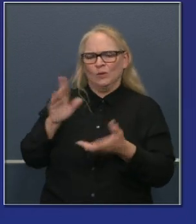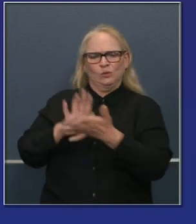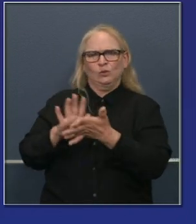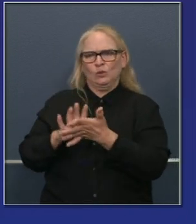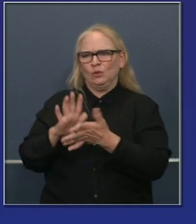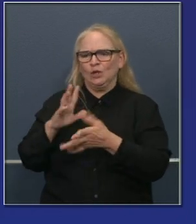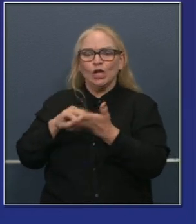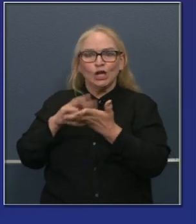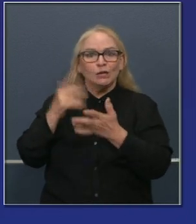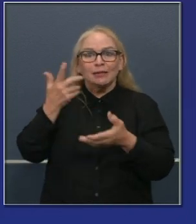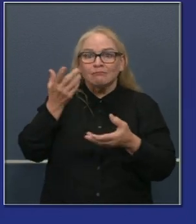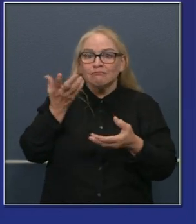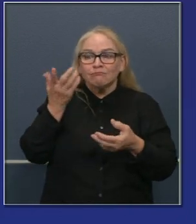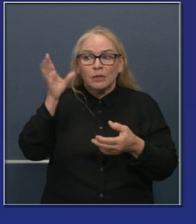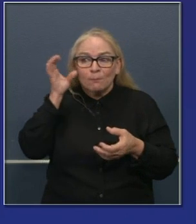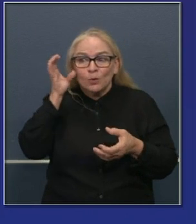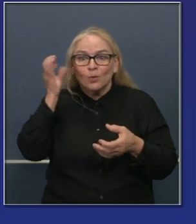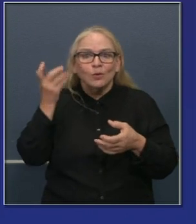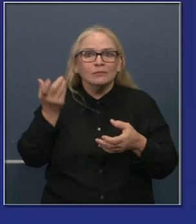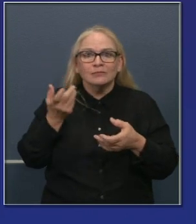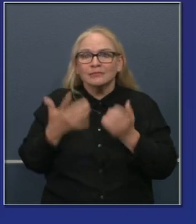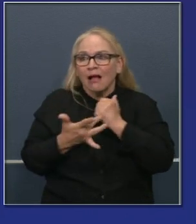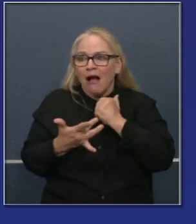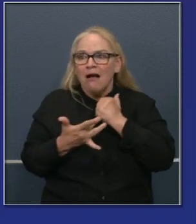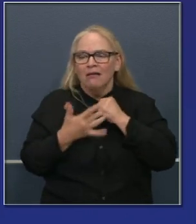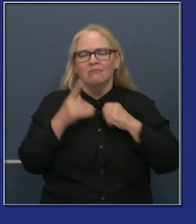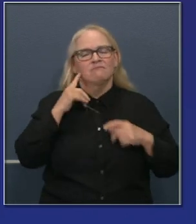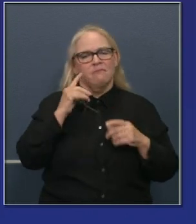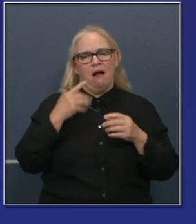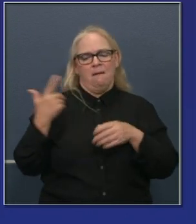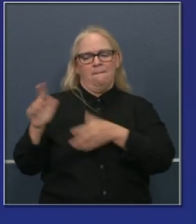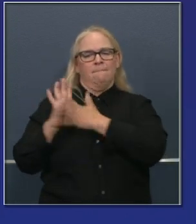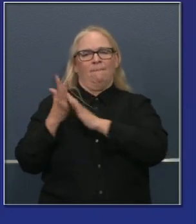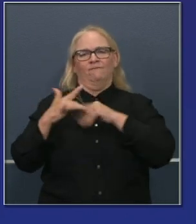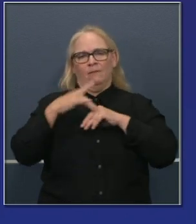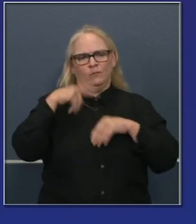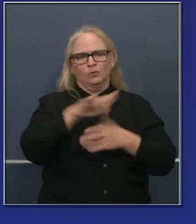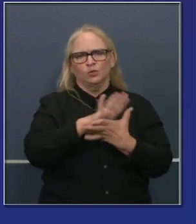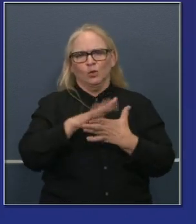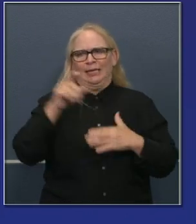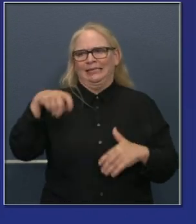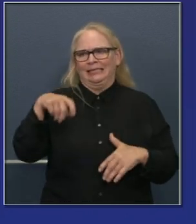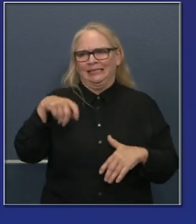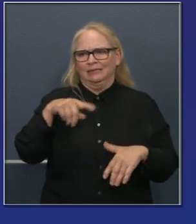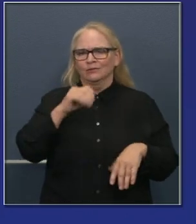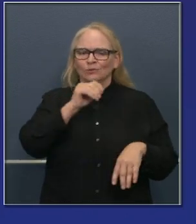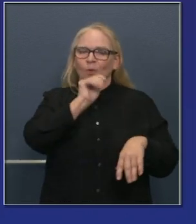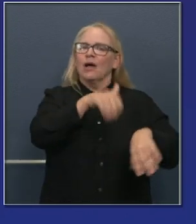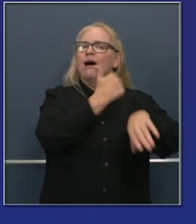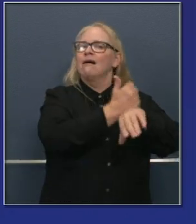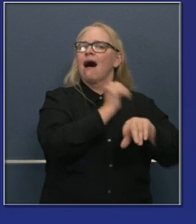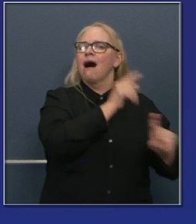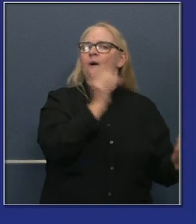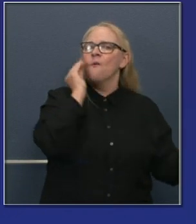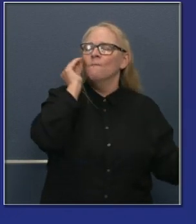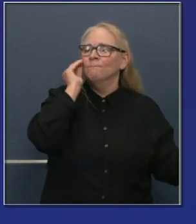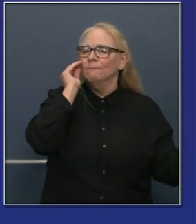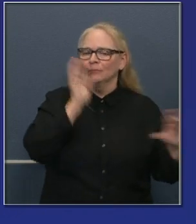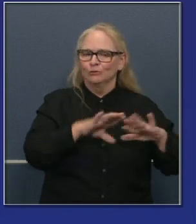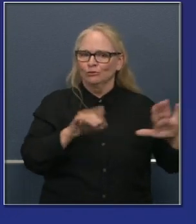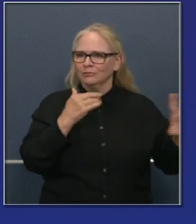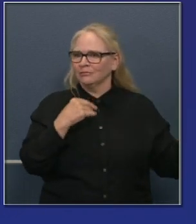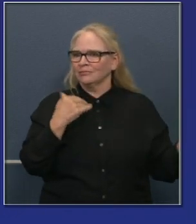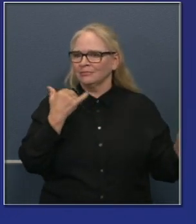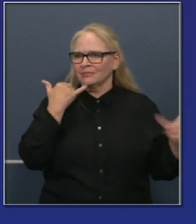that's available to address the digital divide. Again, it's why we call it learning loss. And within